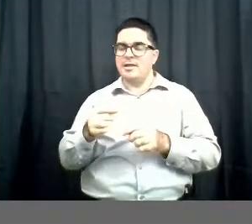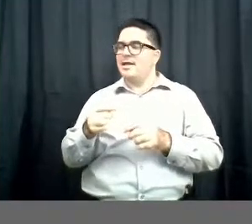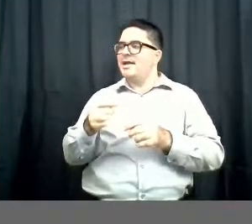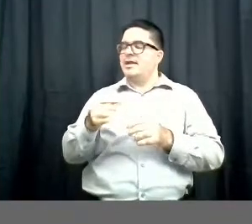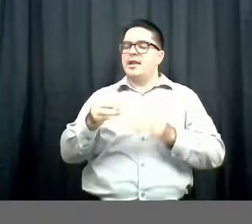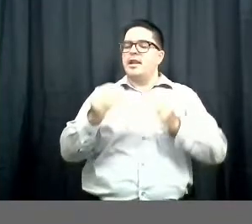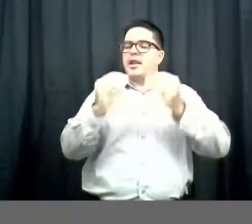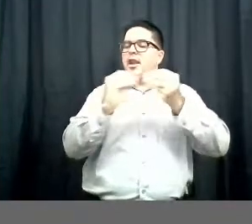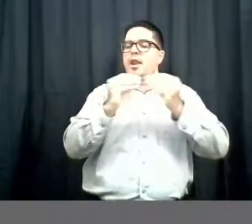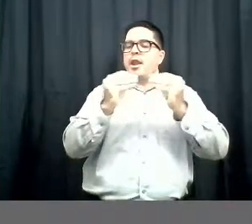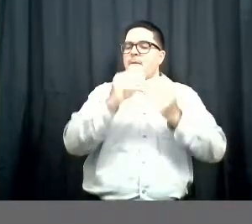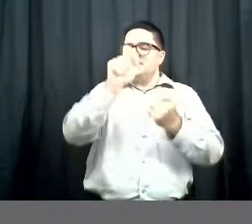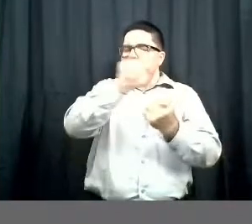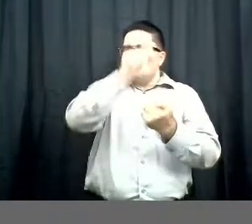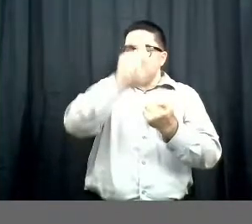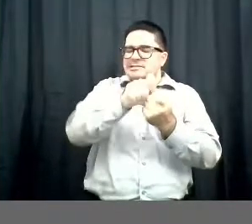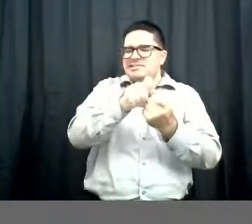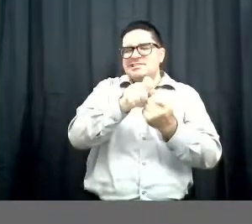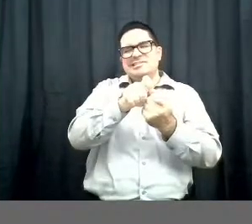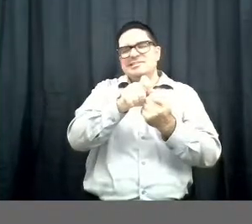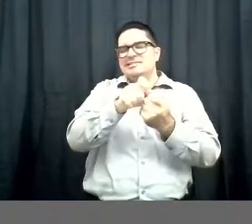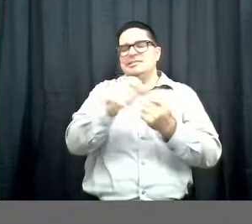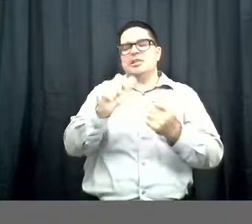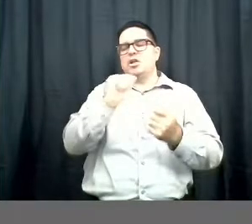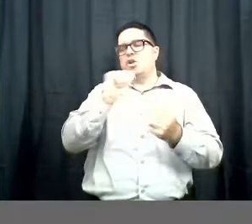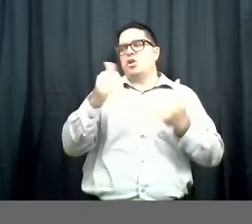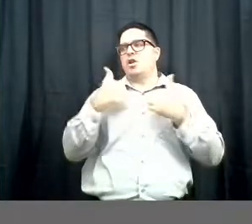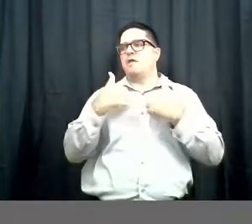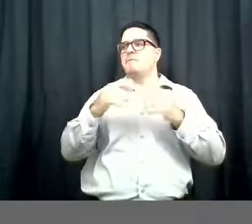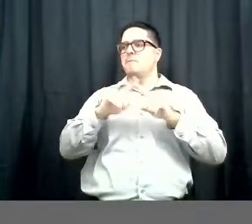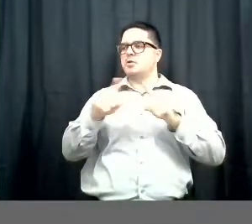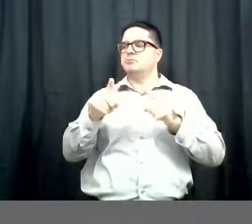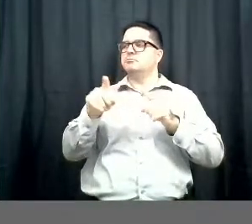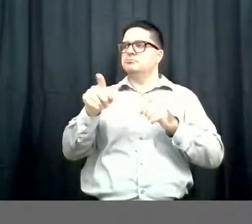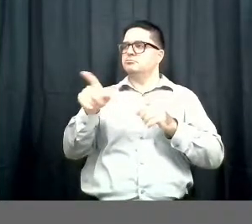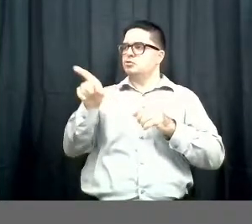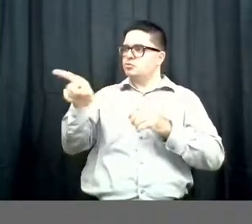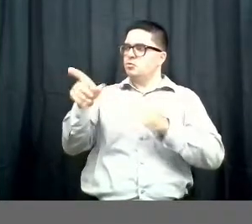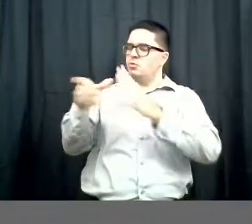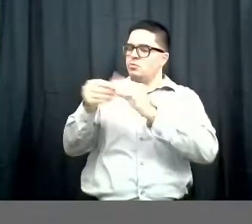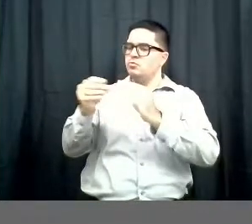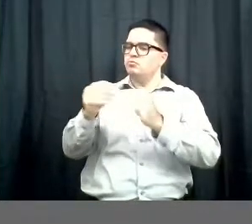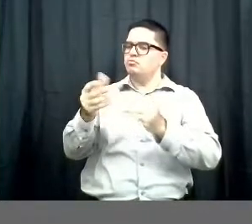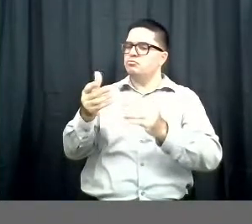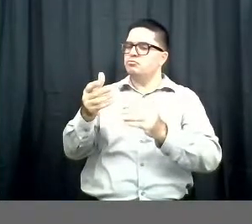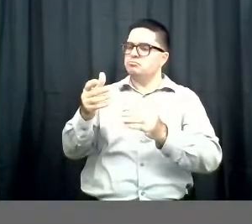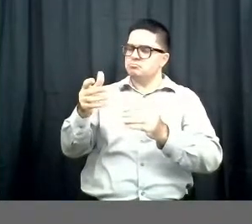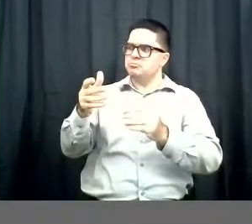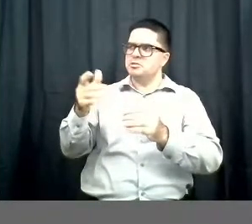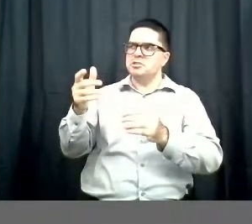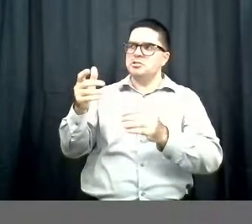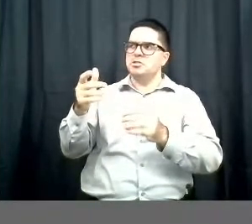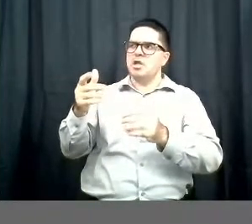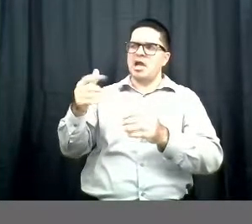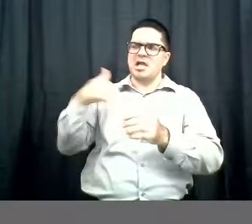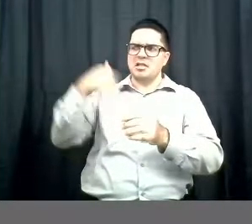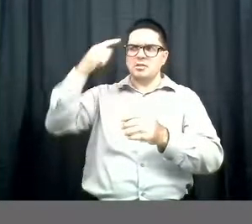that's correct. We've required that the Medicaid curve be broken such that there are value-based reforms and they